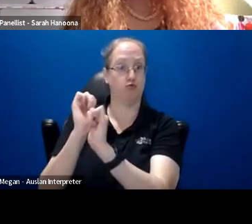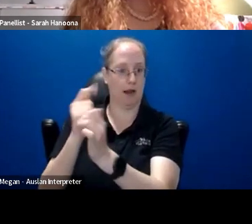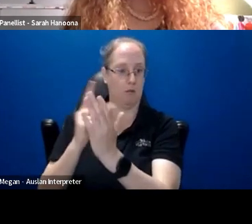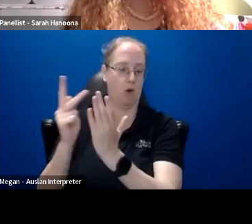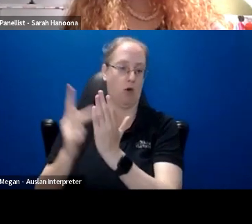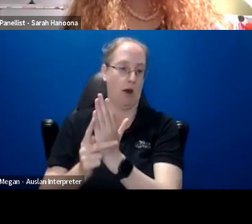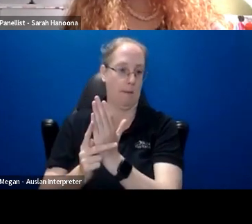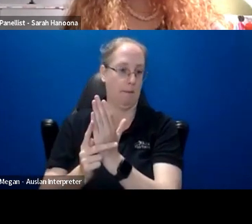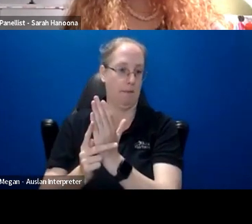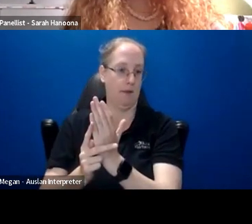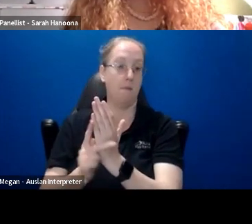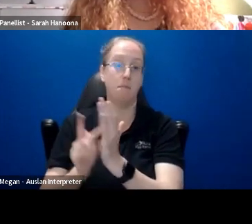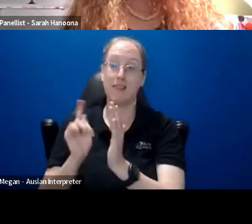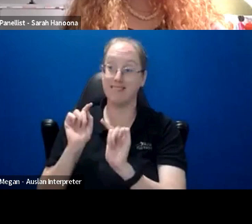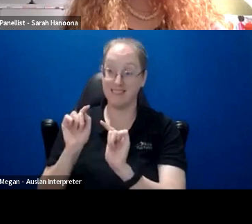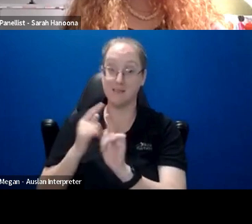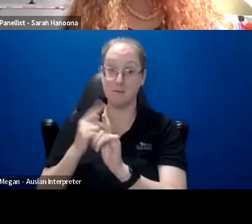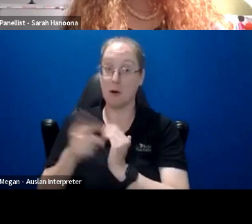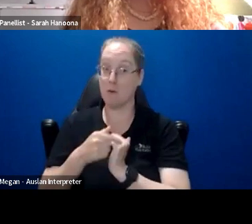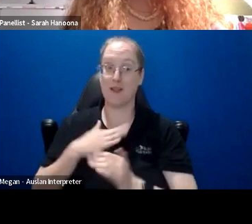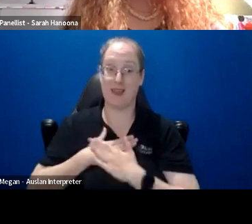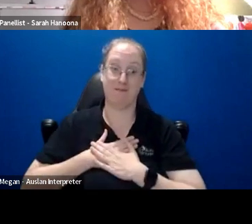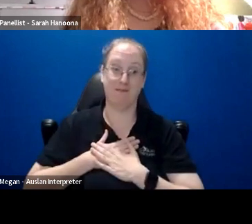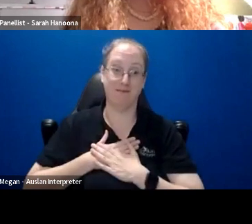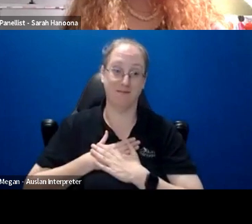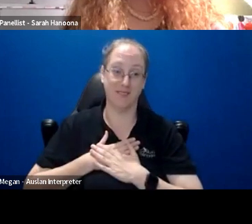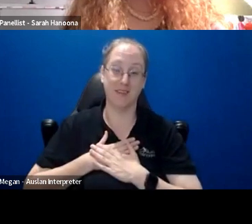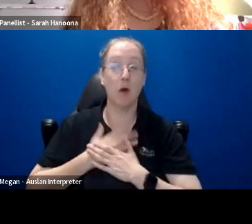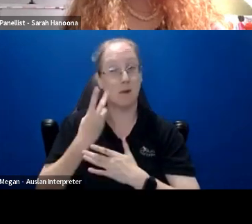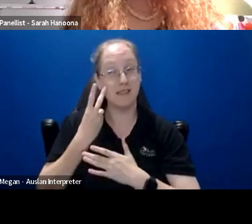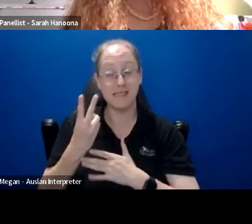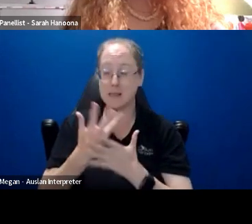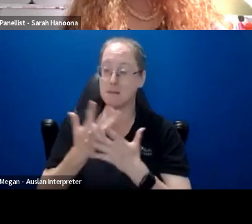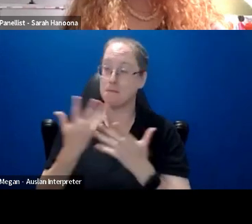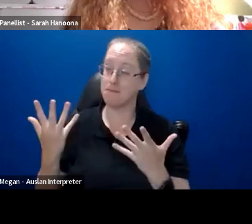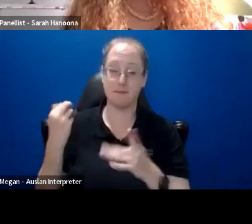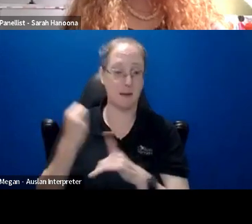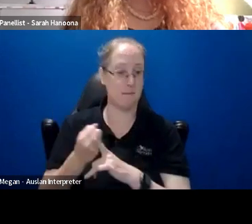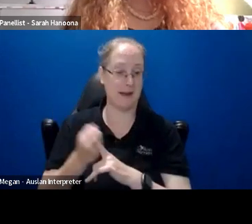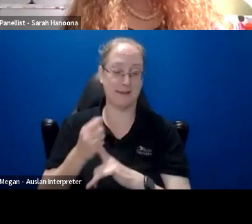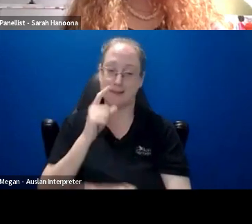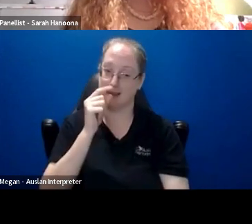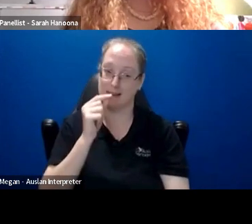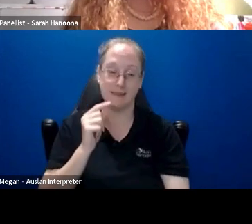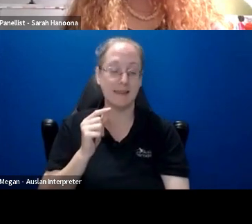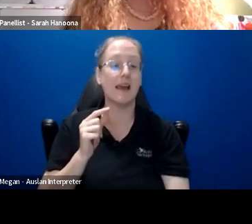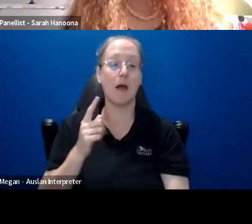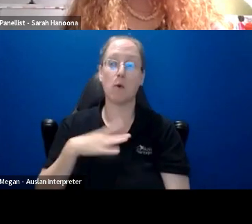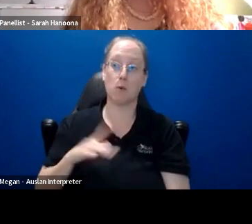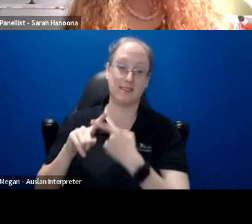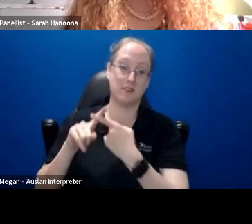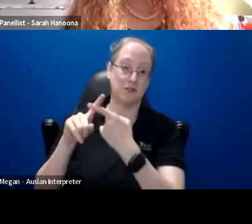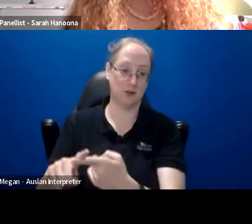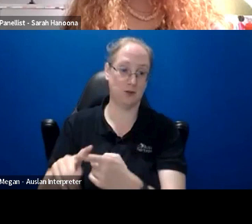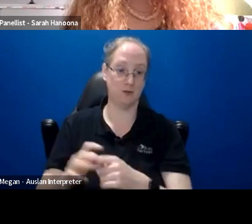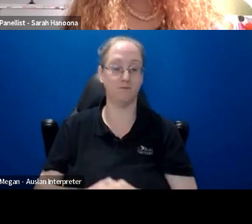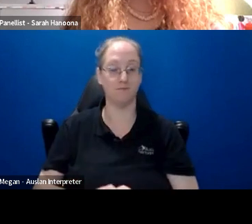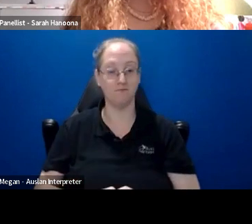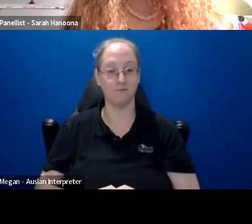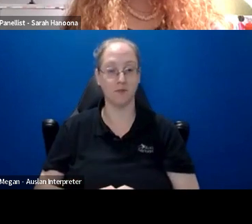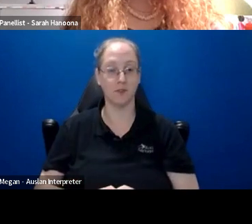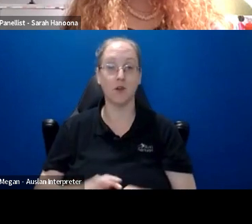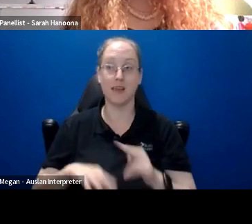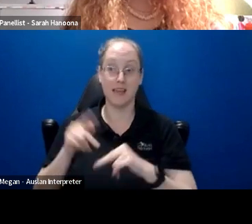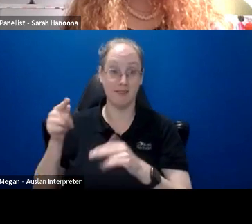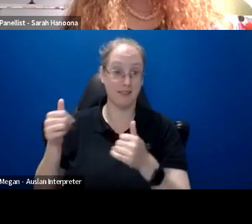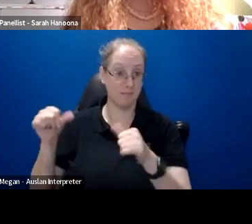know, we really love this one. We can see the impact that it has, and we want it to stay as well. So there would be a huge gap if we